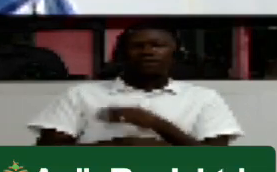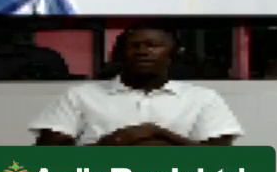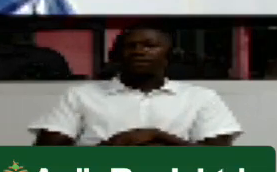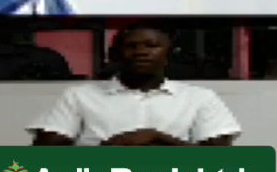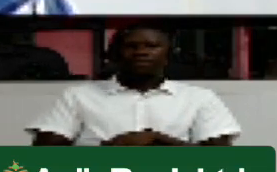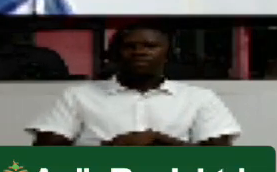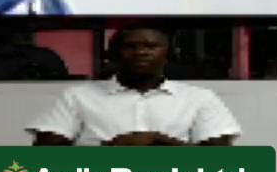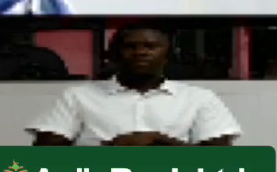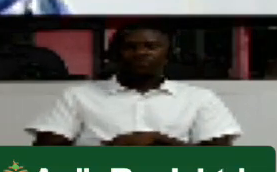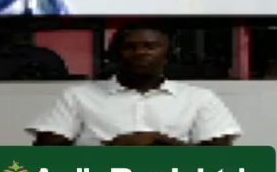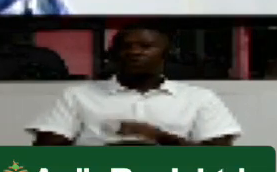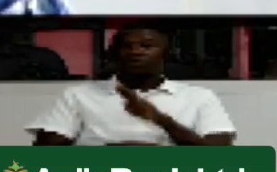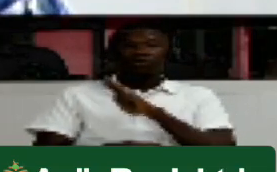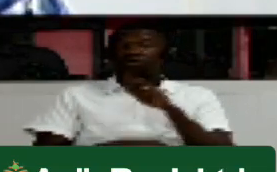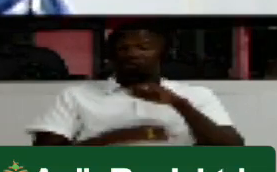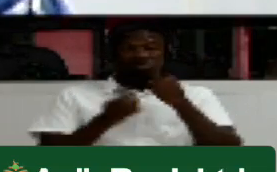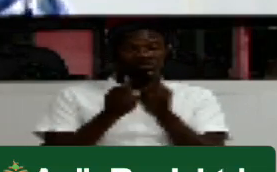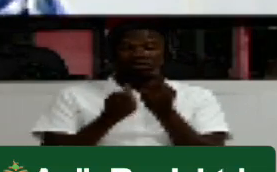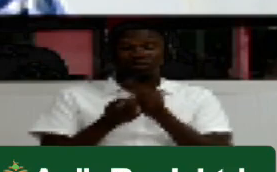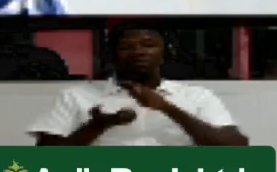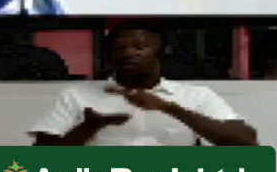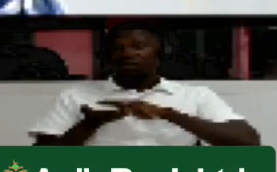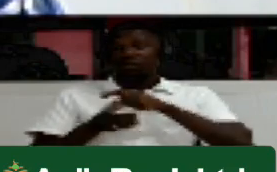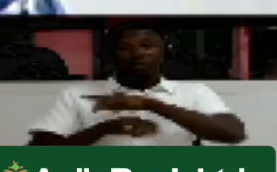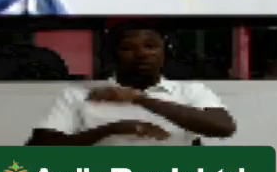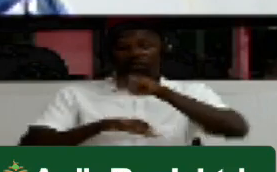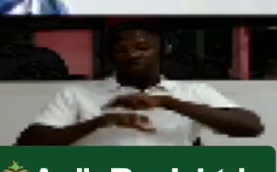And it's not something natural in him.